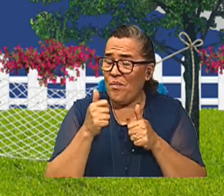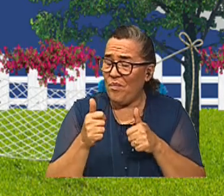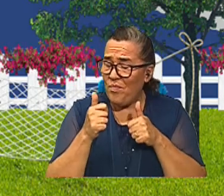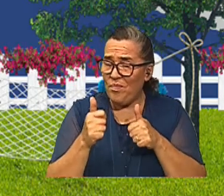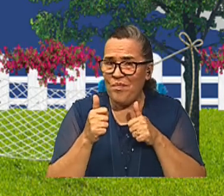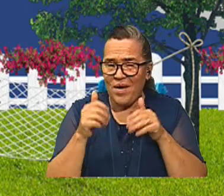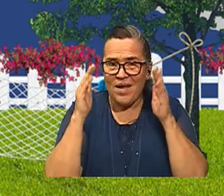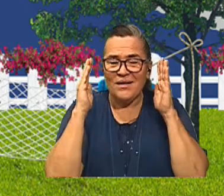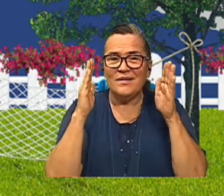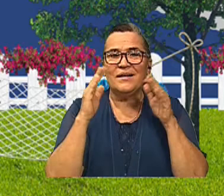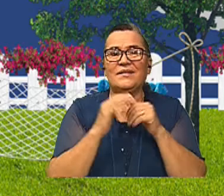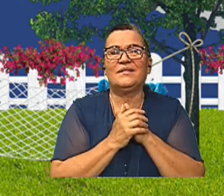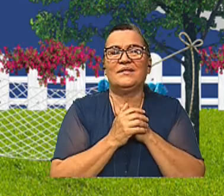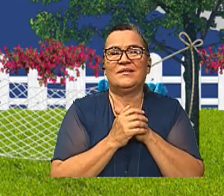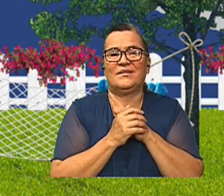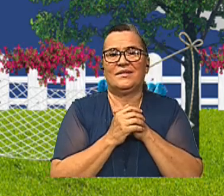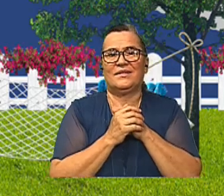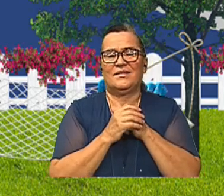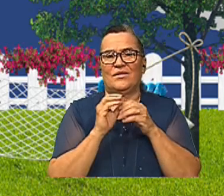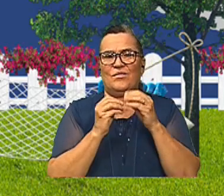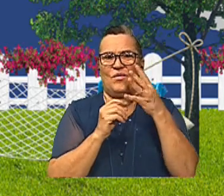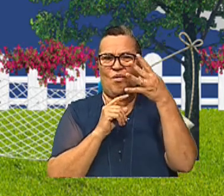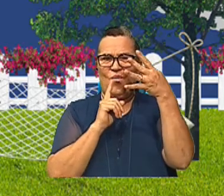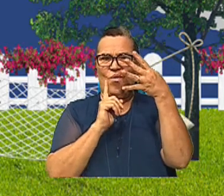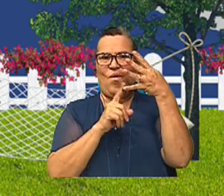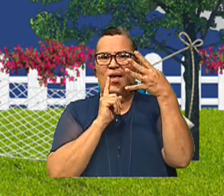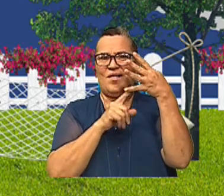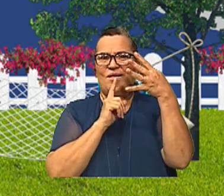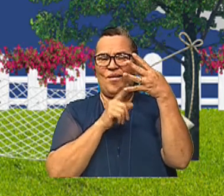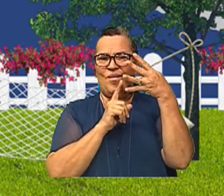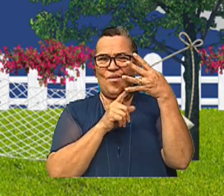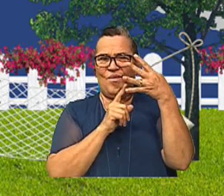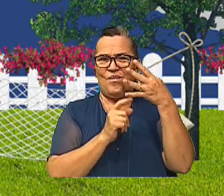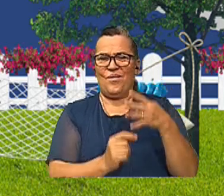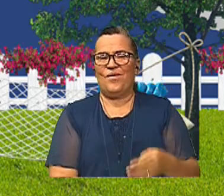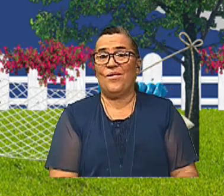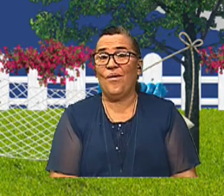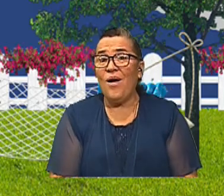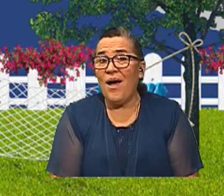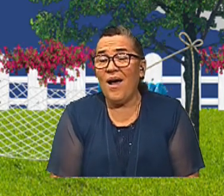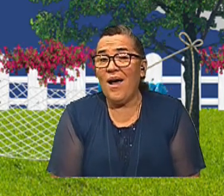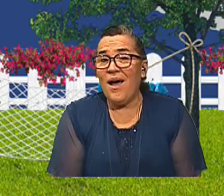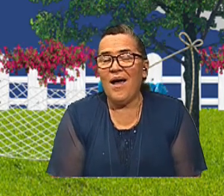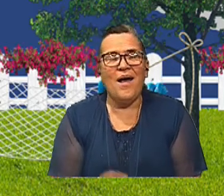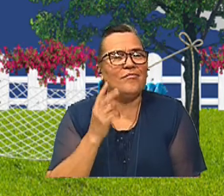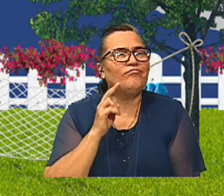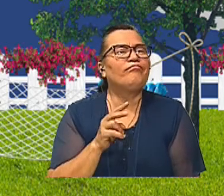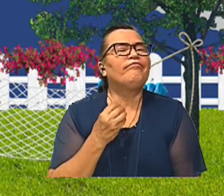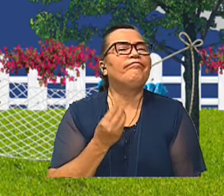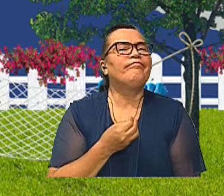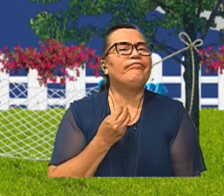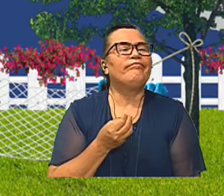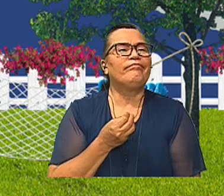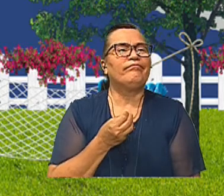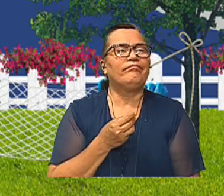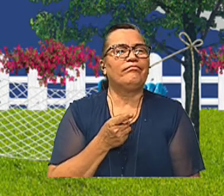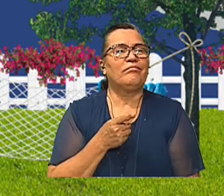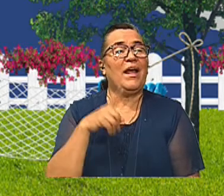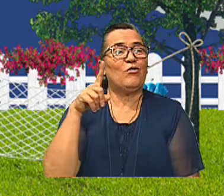paying attention. Number 4, Esteban. Okay, let's go. The 100. Number